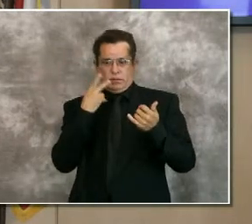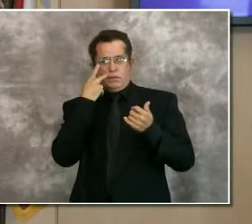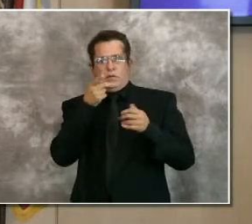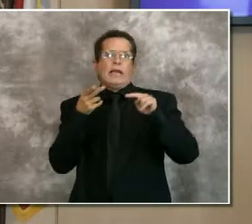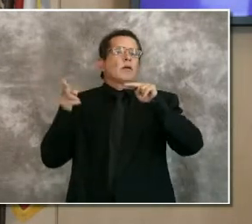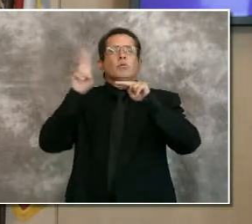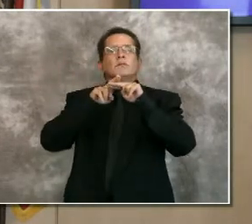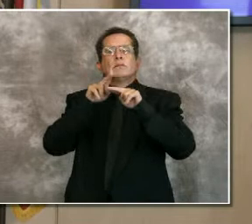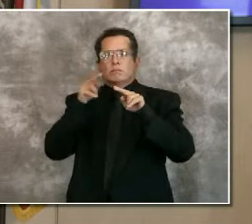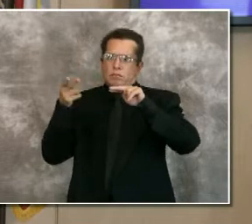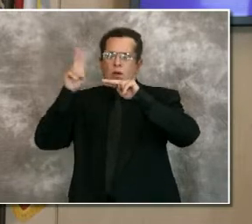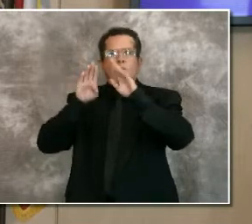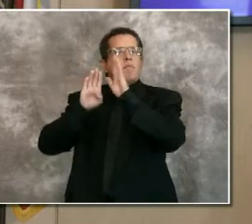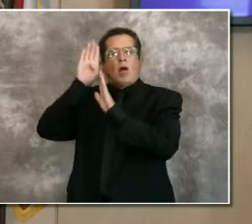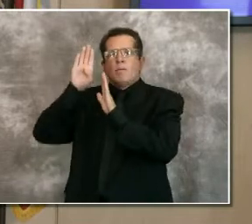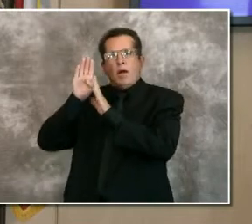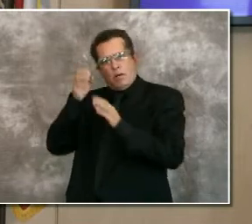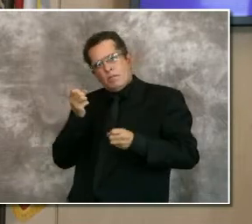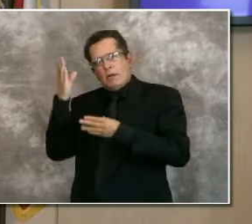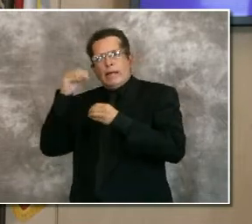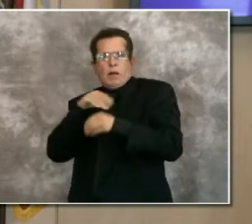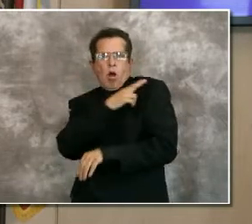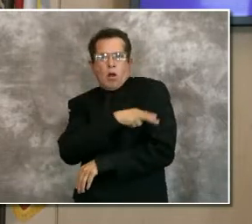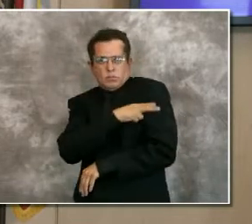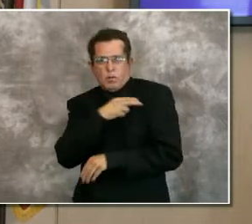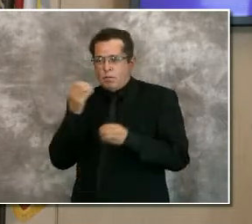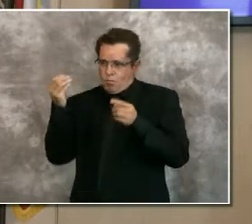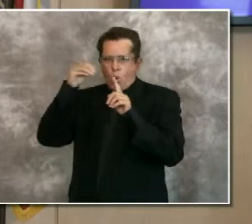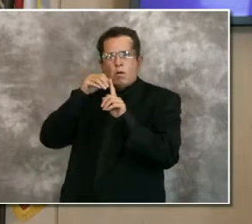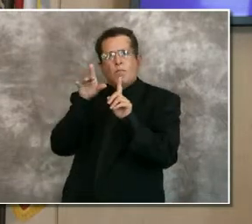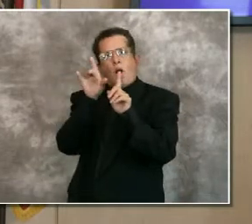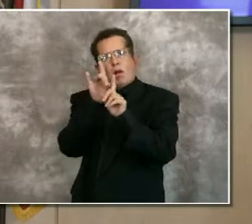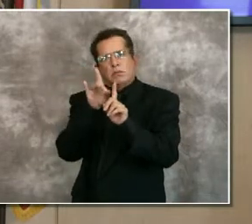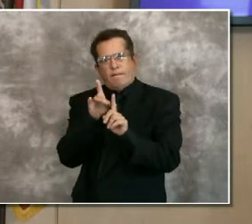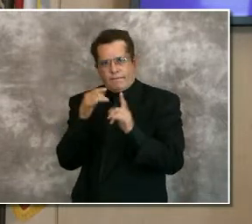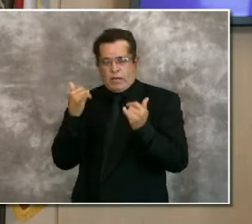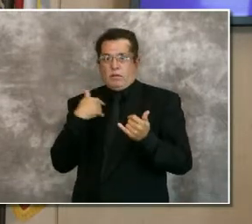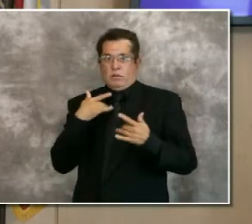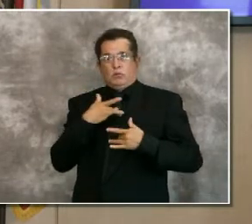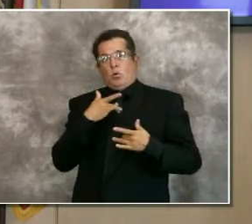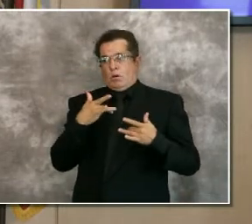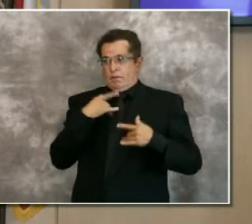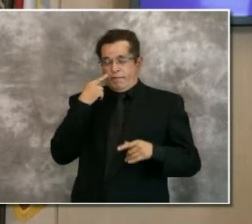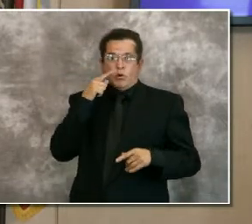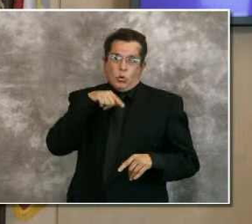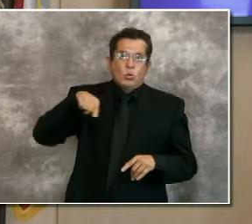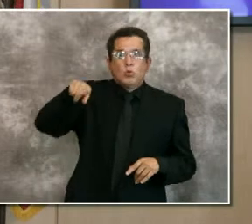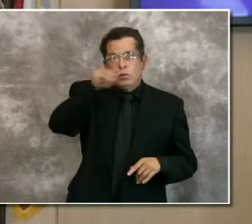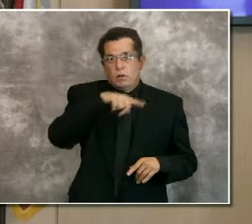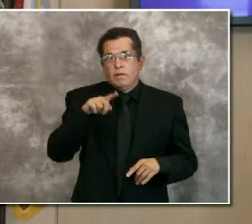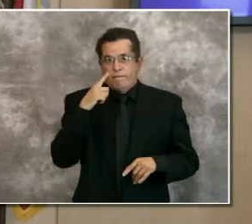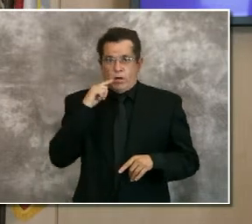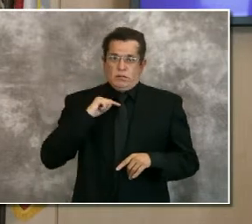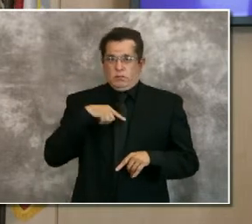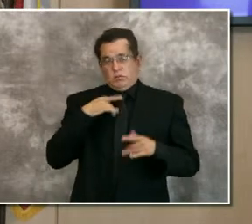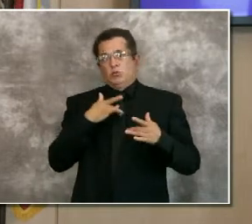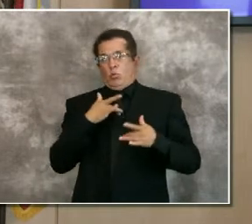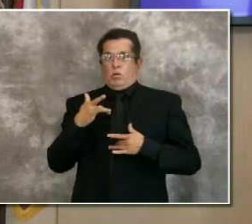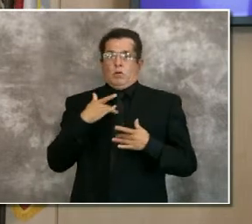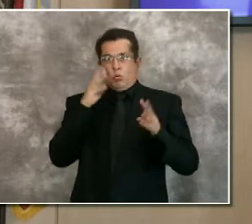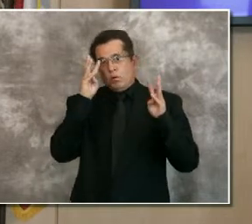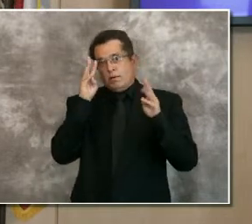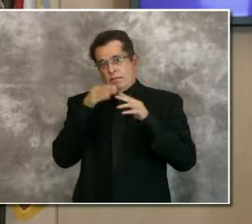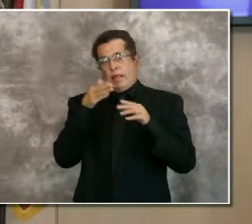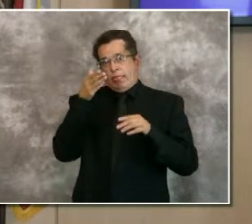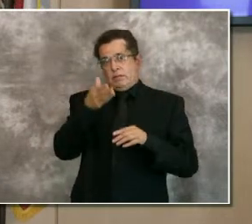cases, hospitalizations, and percentages of positive testing is very concerning to many of you out there, and let me tell you,